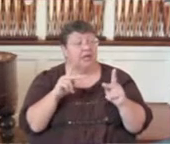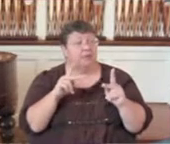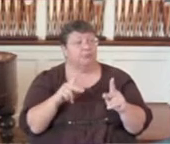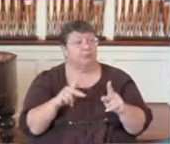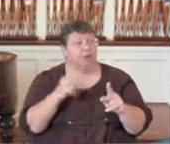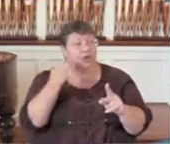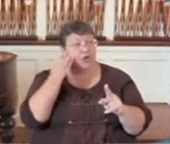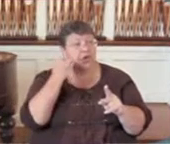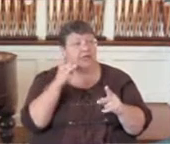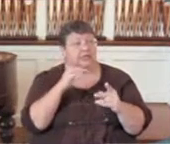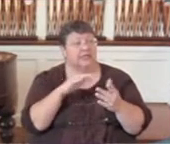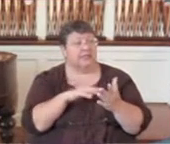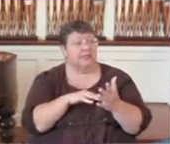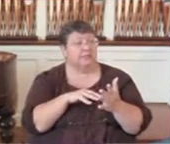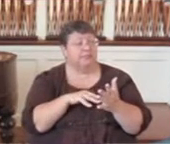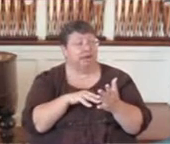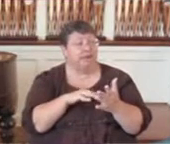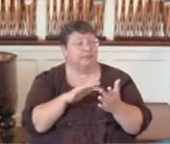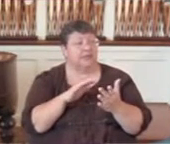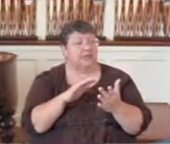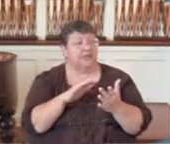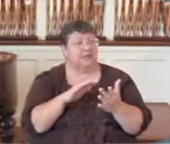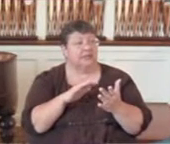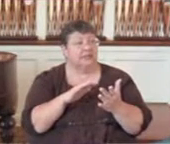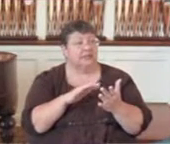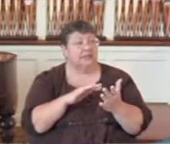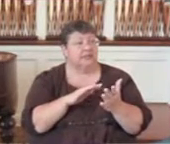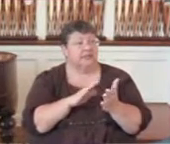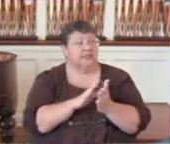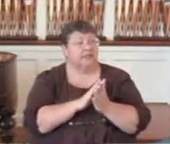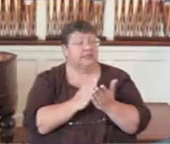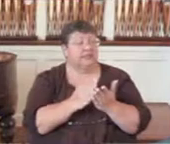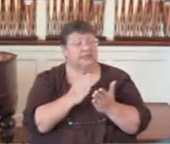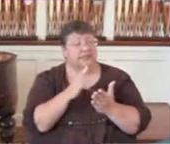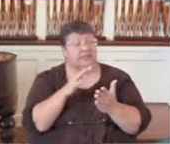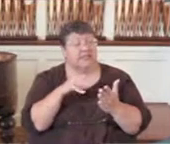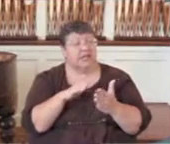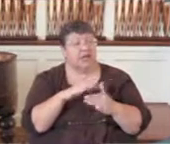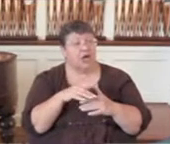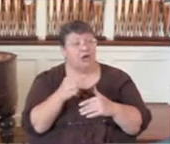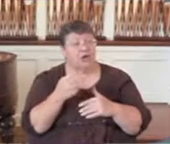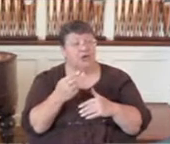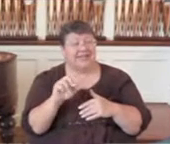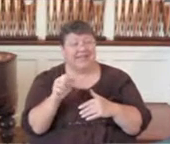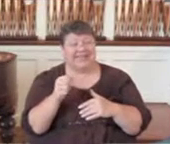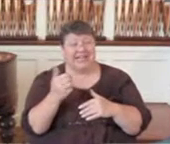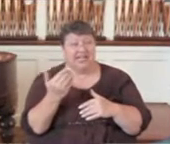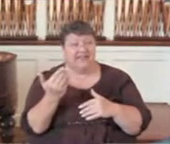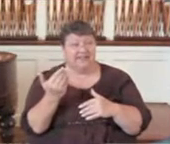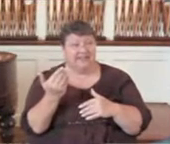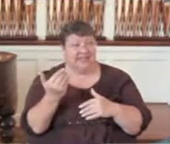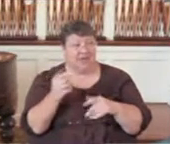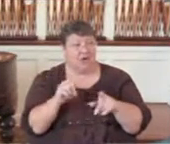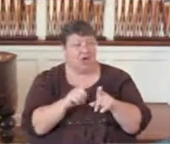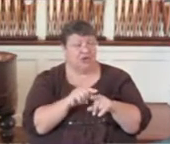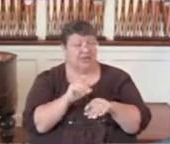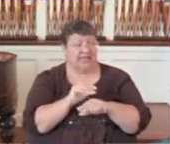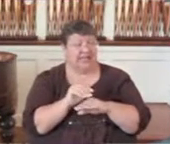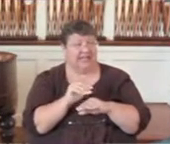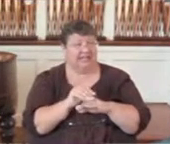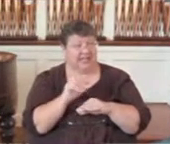the Bible study that's held on Thursdays during the day at 10:15